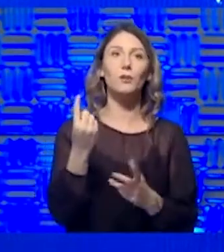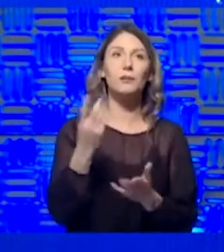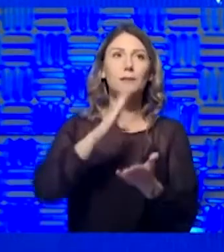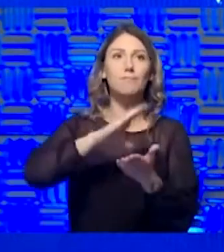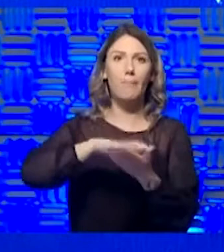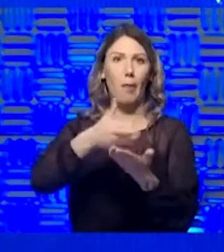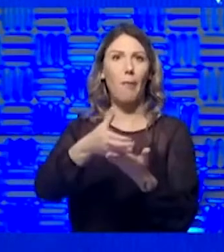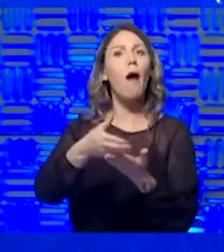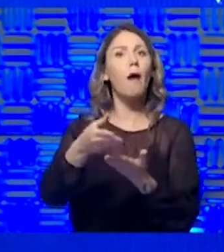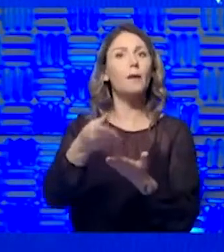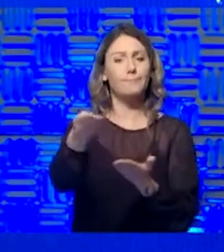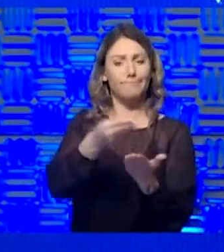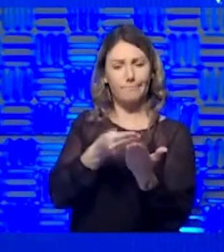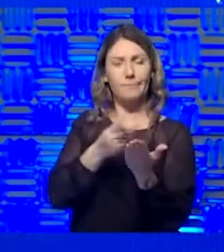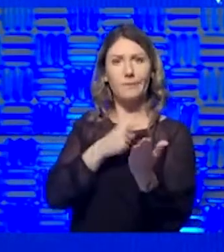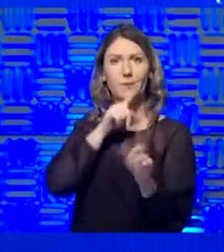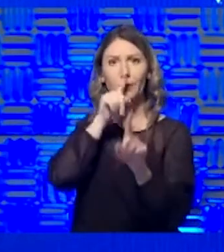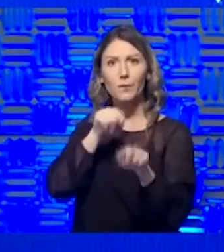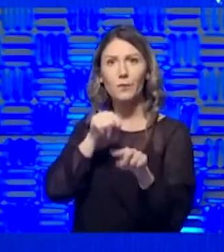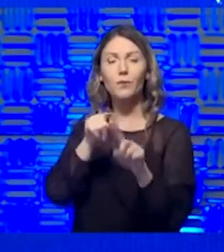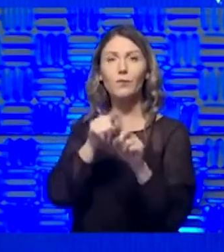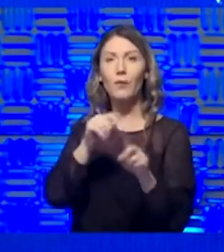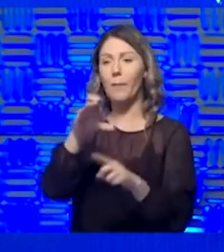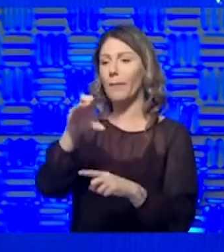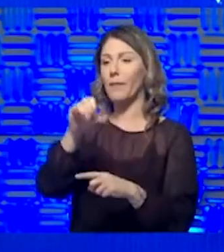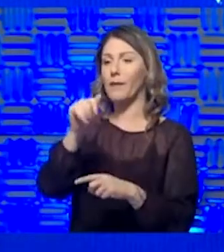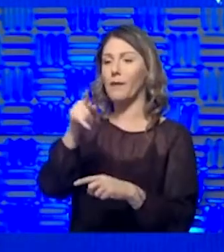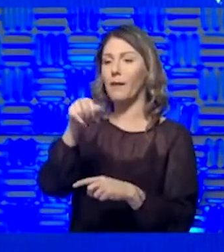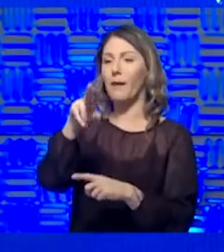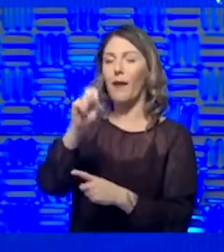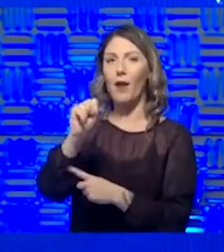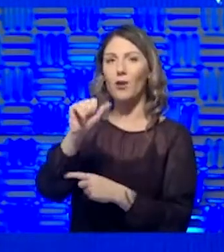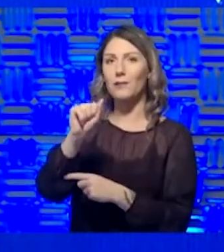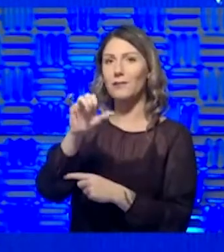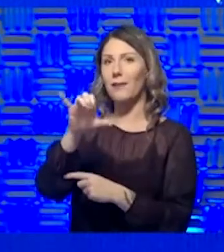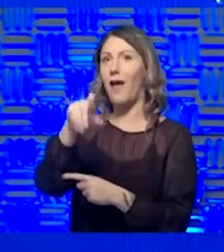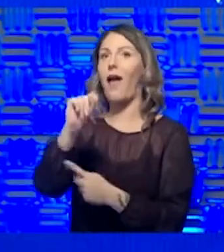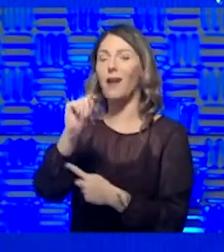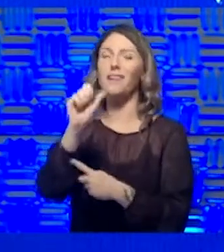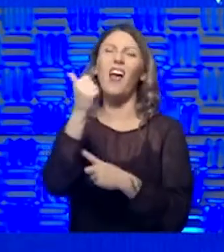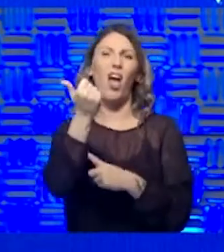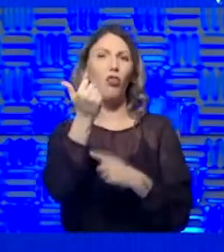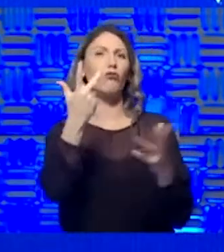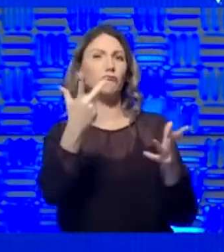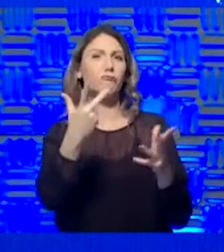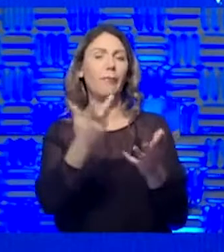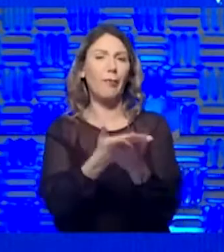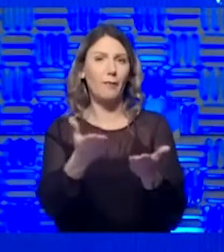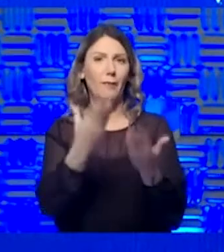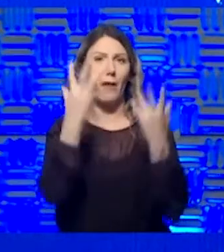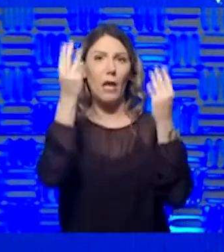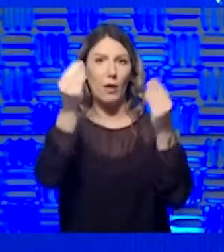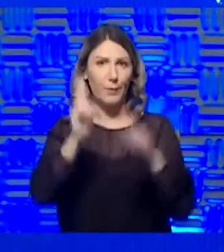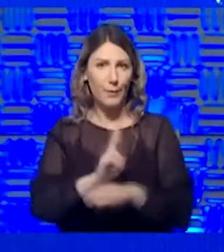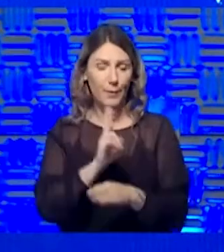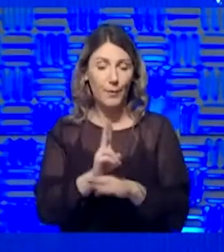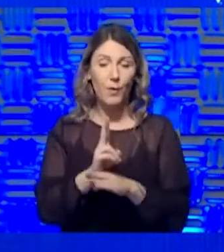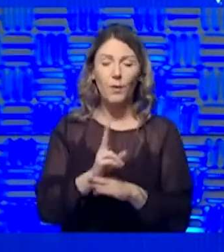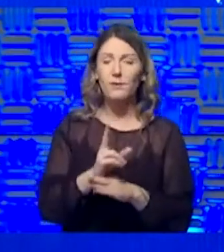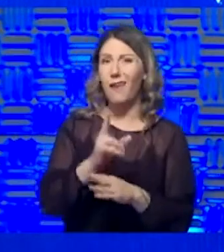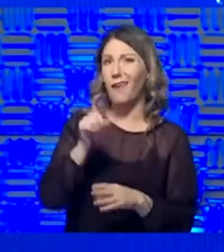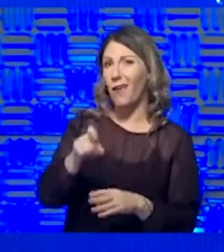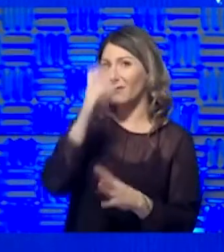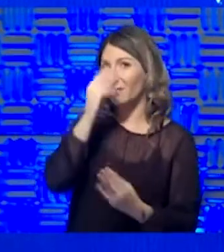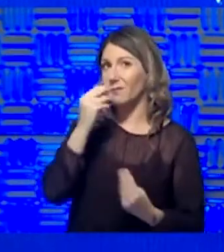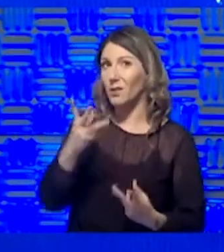amounts in as a result of the CARES Act and other acts that are out there. I'll have to let you know specifically about whether